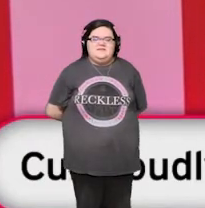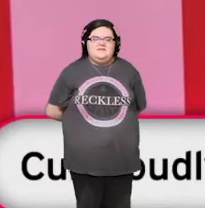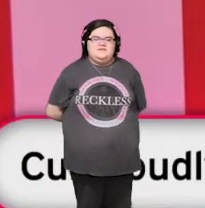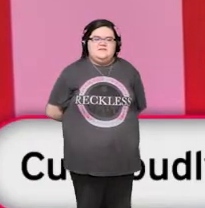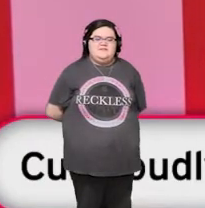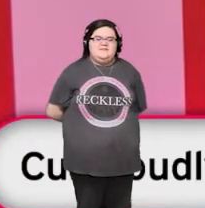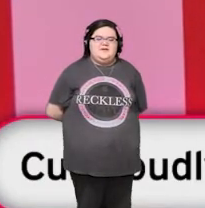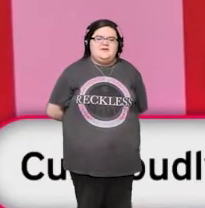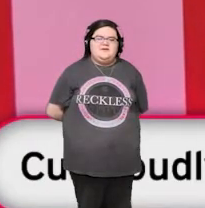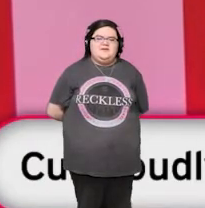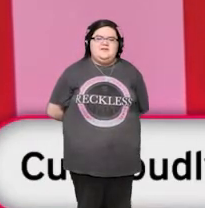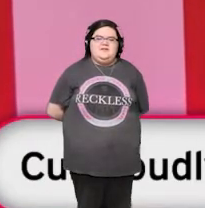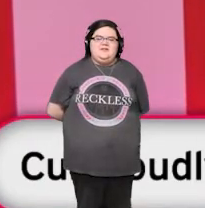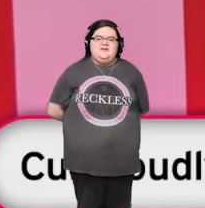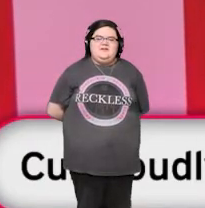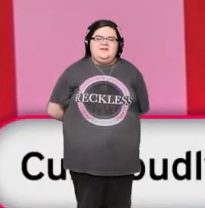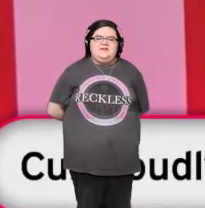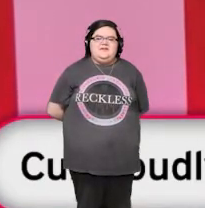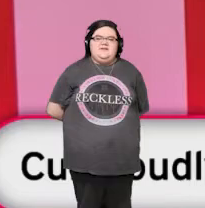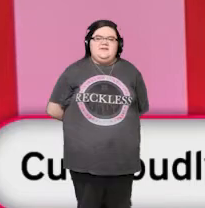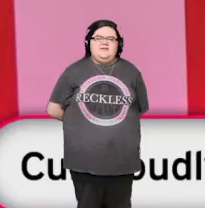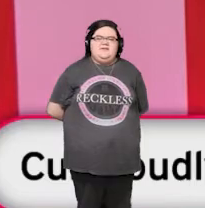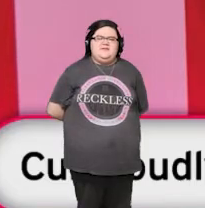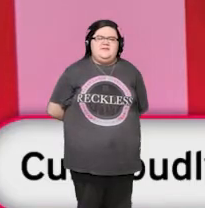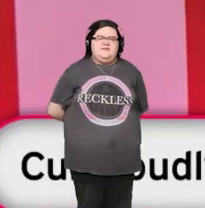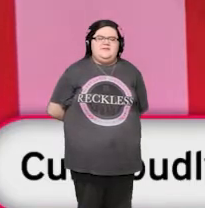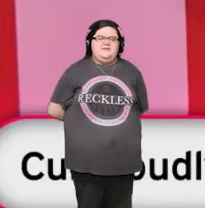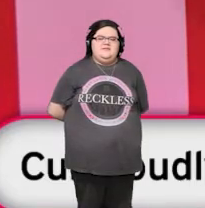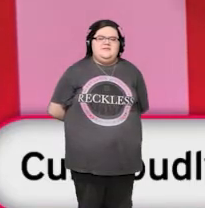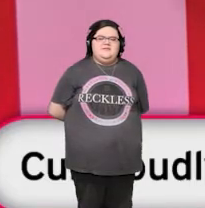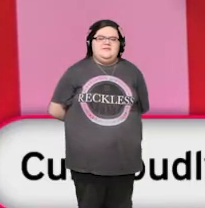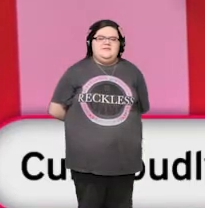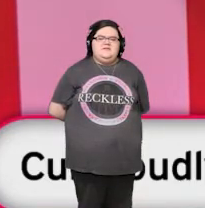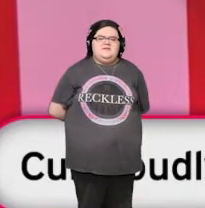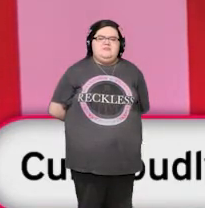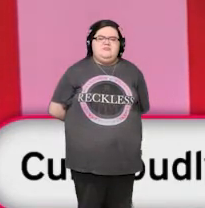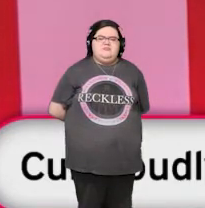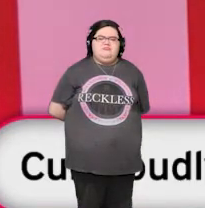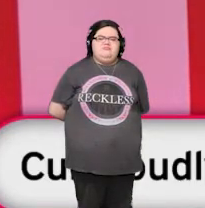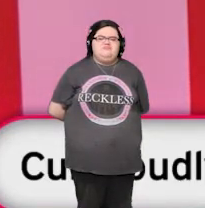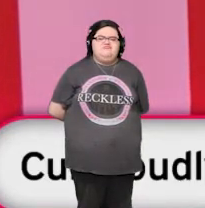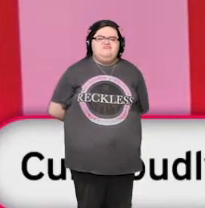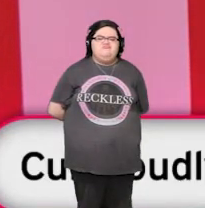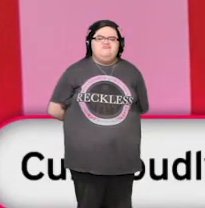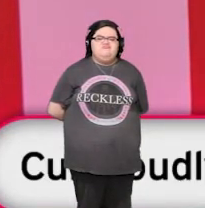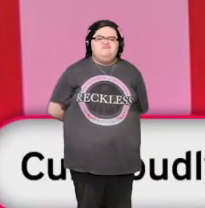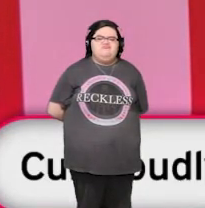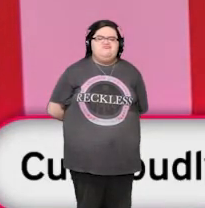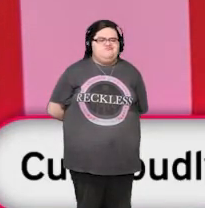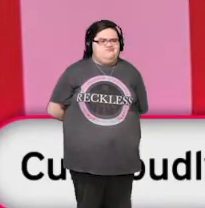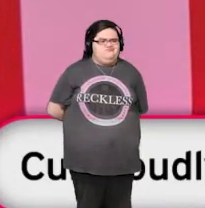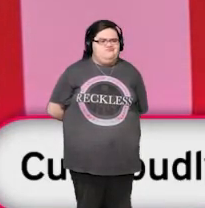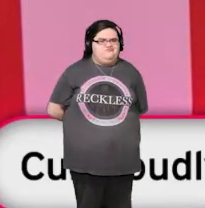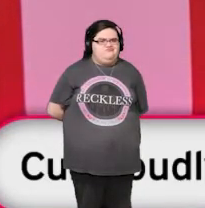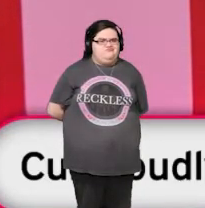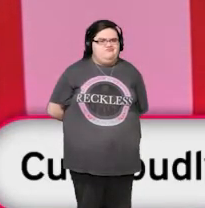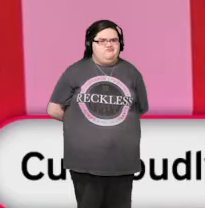simple. You're screwed, though. No, like, I sat the camera. I fart louder every time I come. Yes, me too. Yeah. I disguise it as well with a